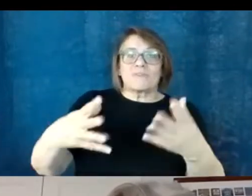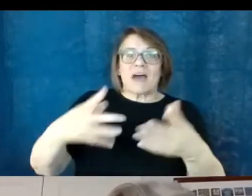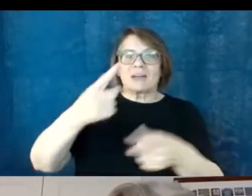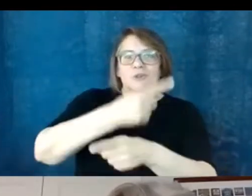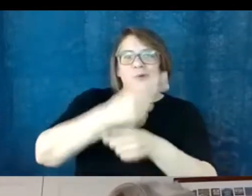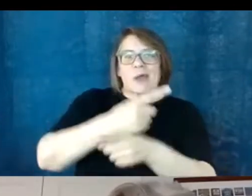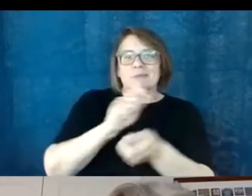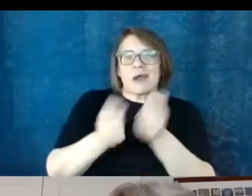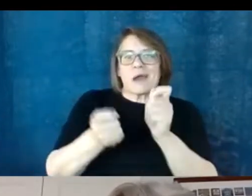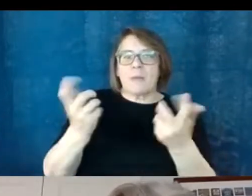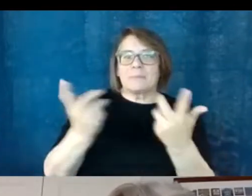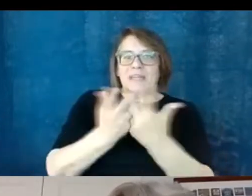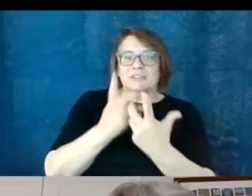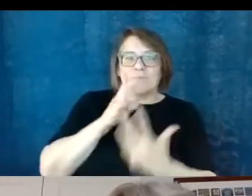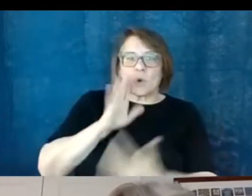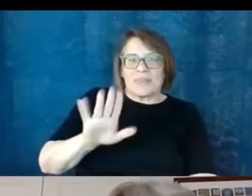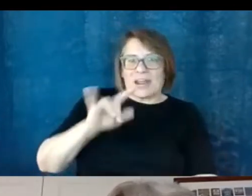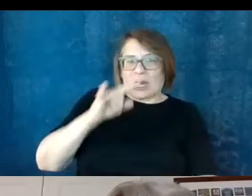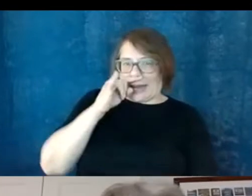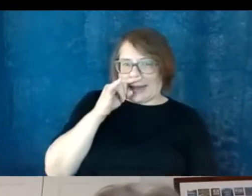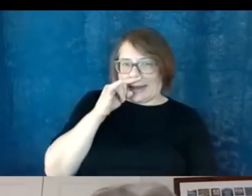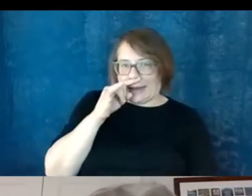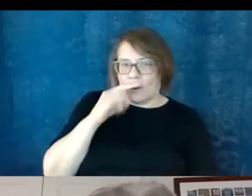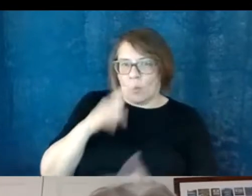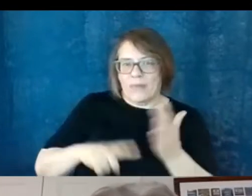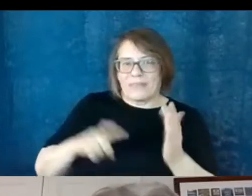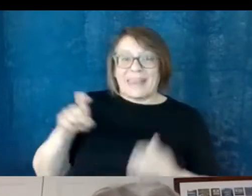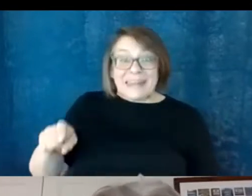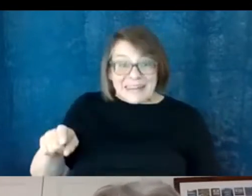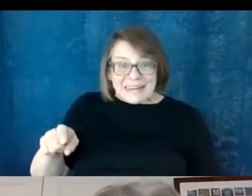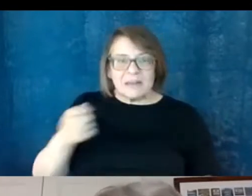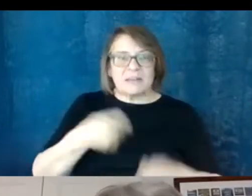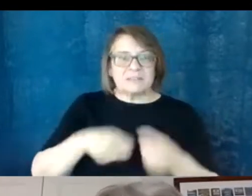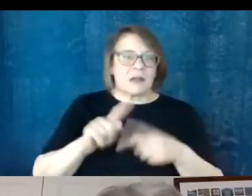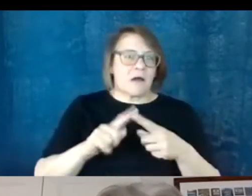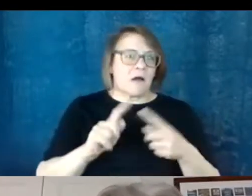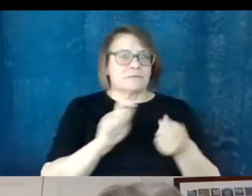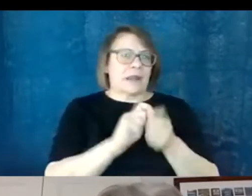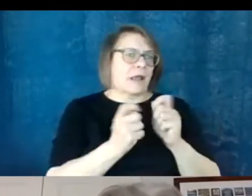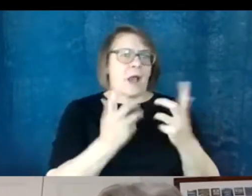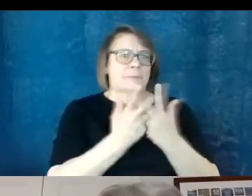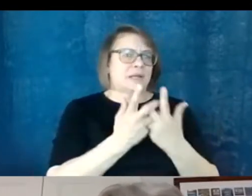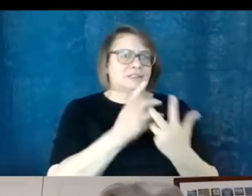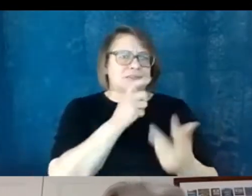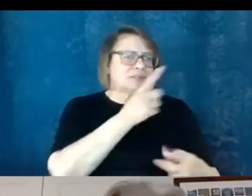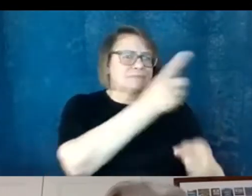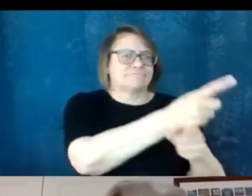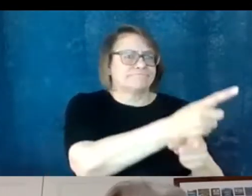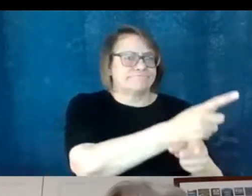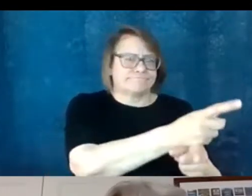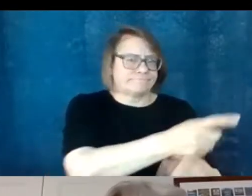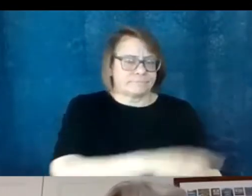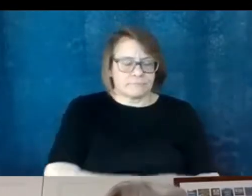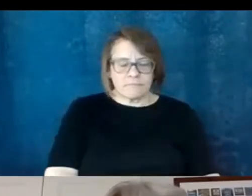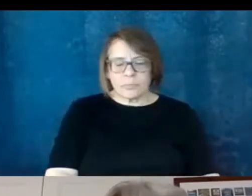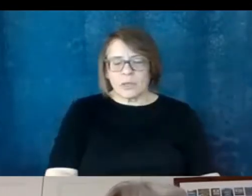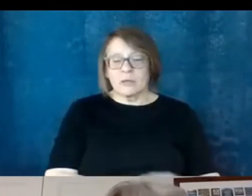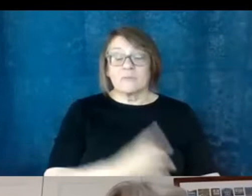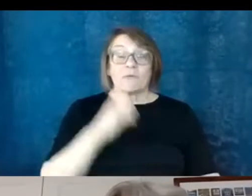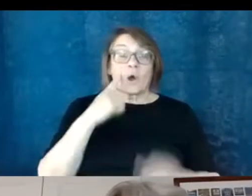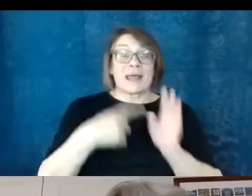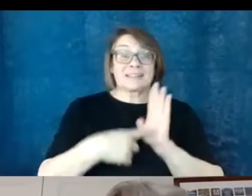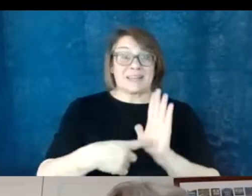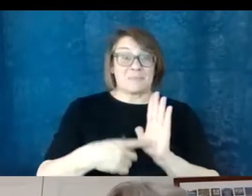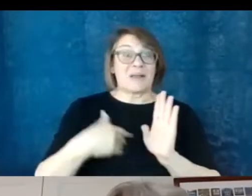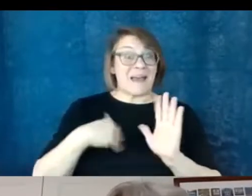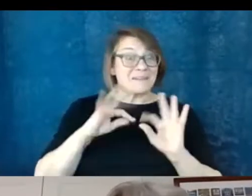accommodations that their child actually needs, rather than an accommodation that is not appropriate. So for example, I've had families